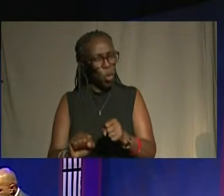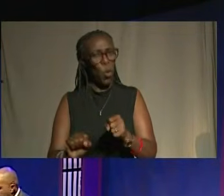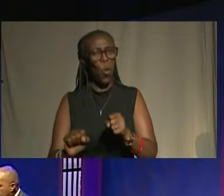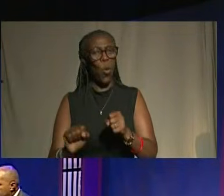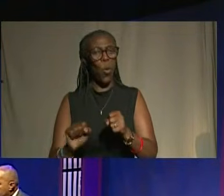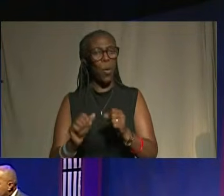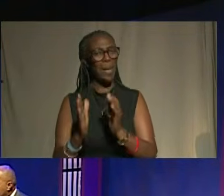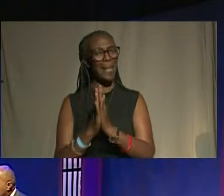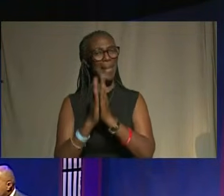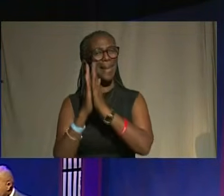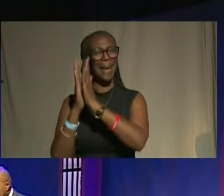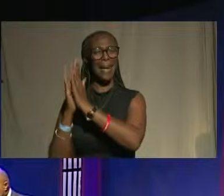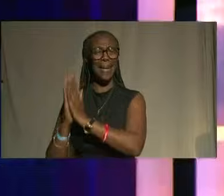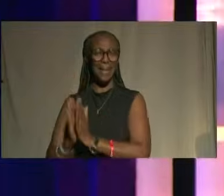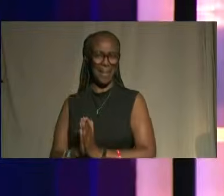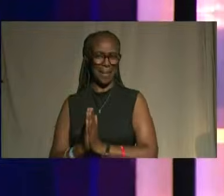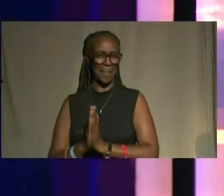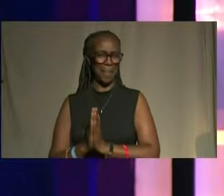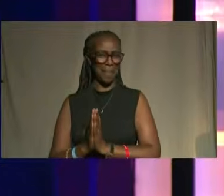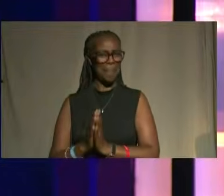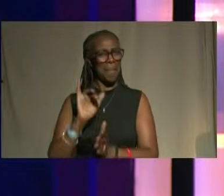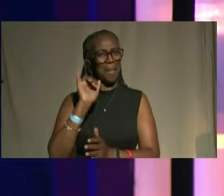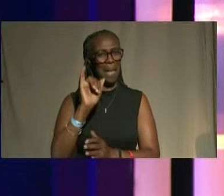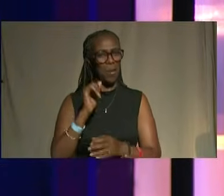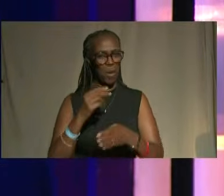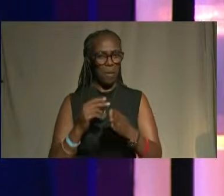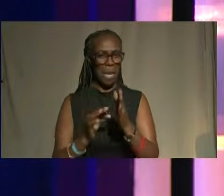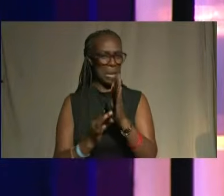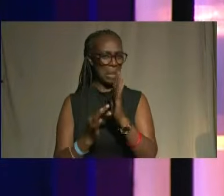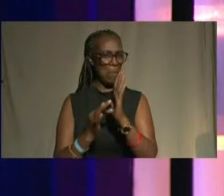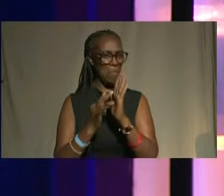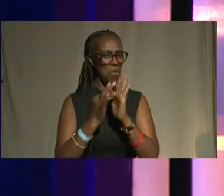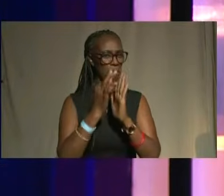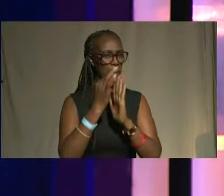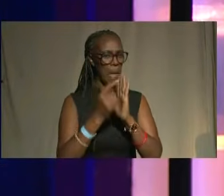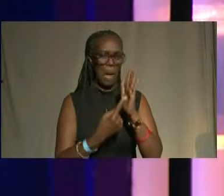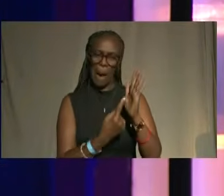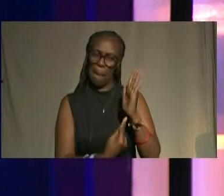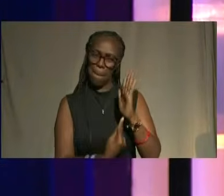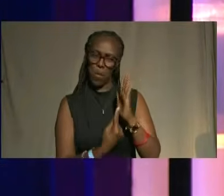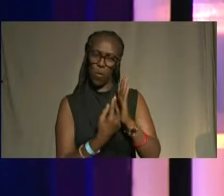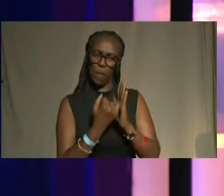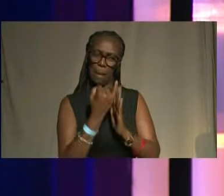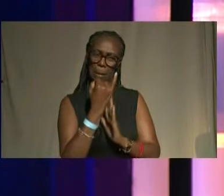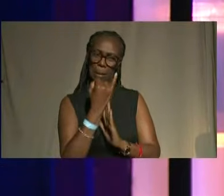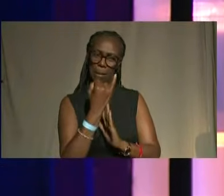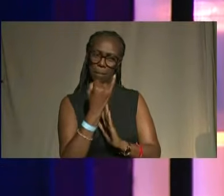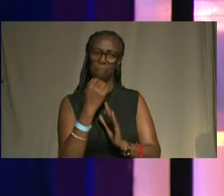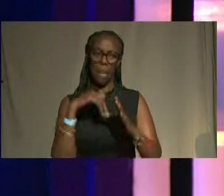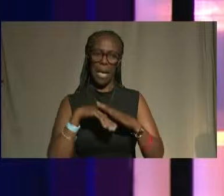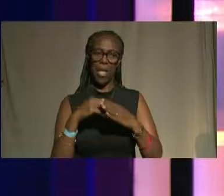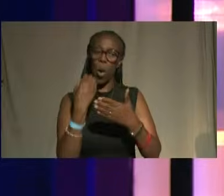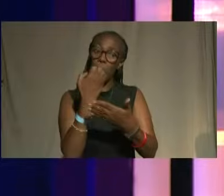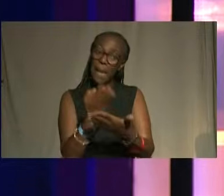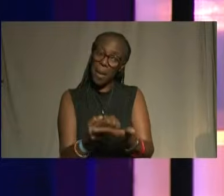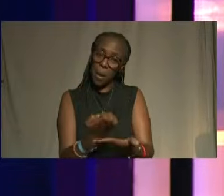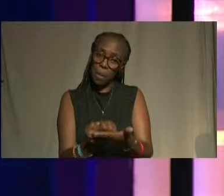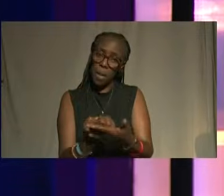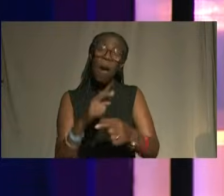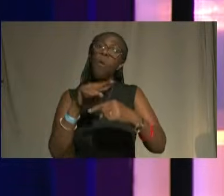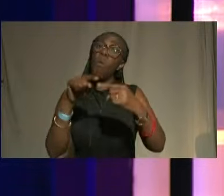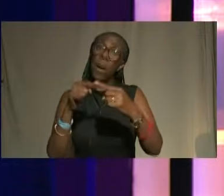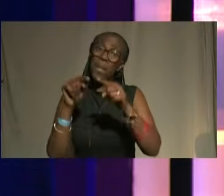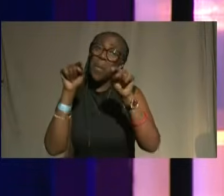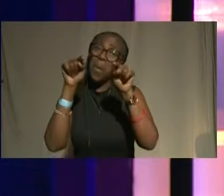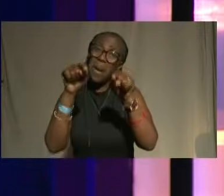those improvements that we've had in our economy. When the PNP was in government, they took a wrecking